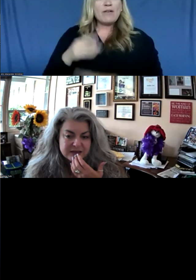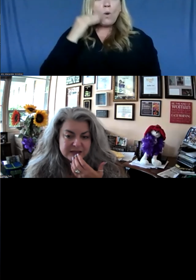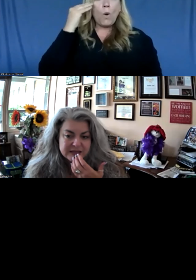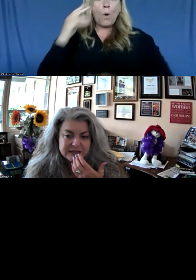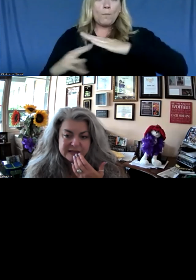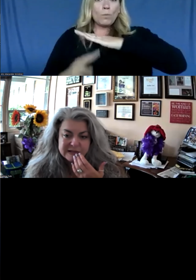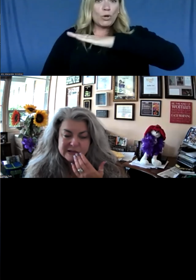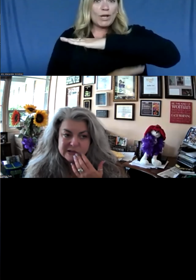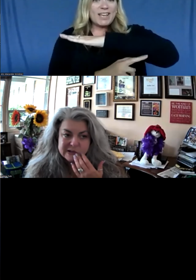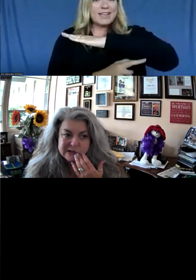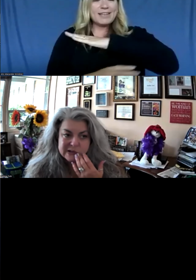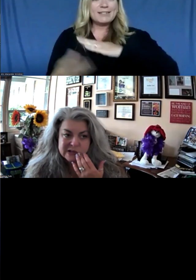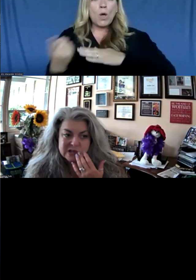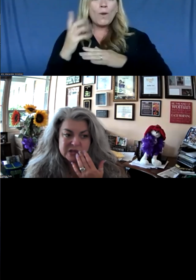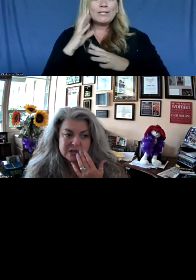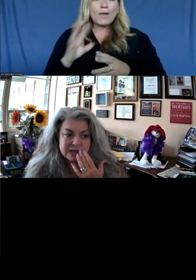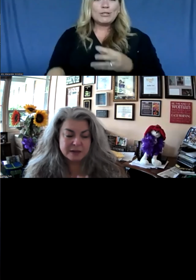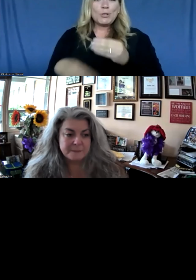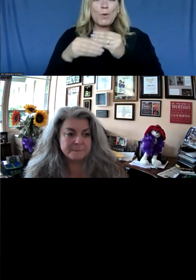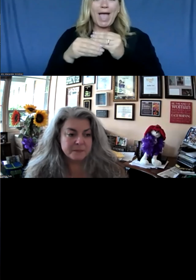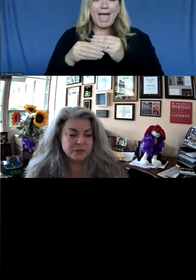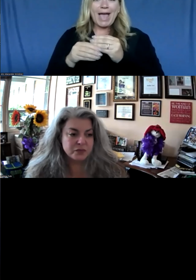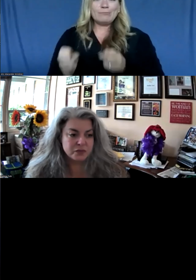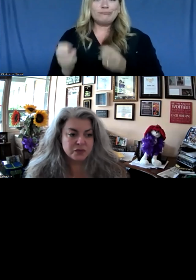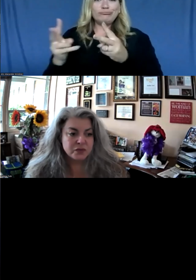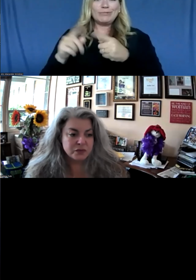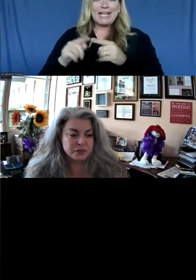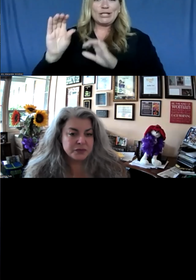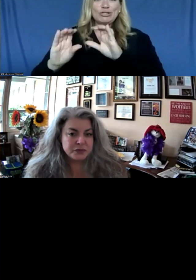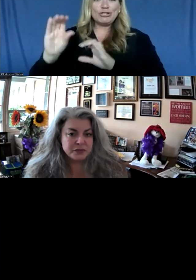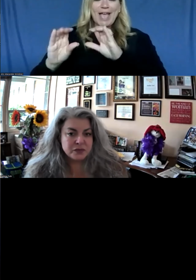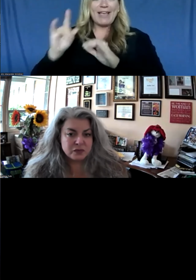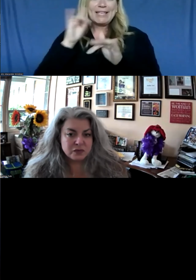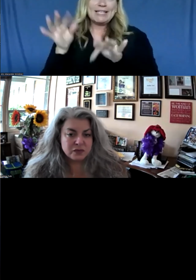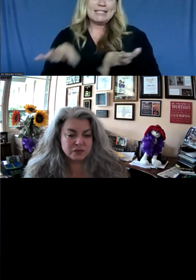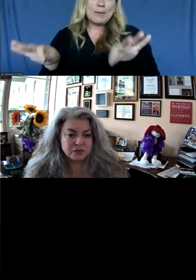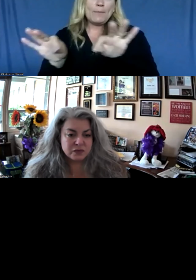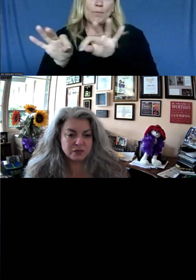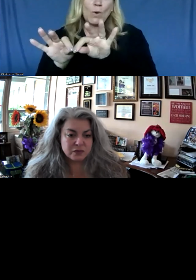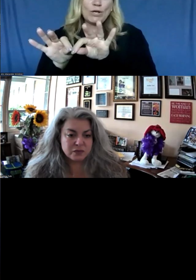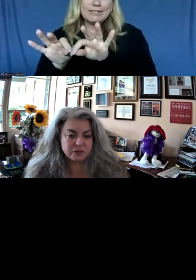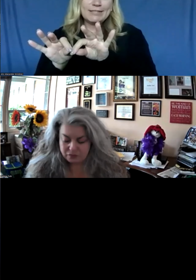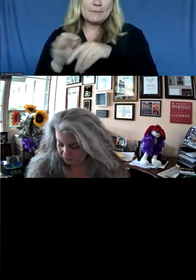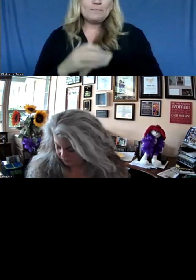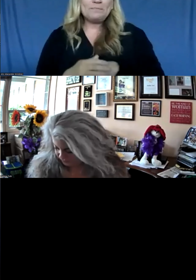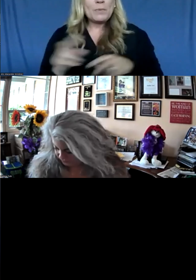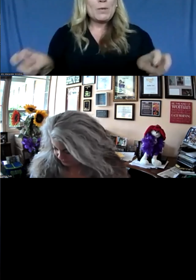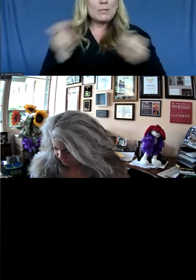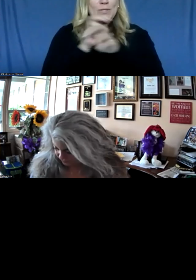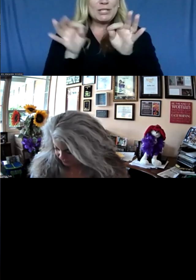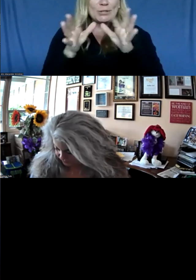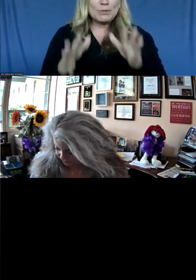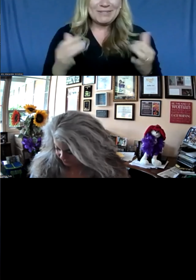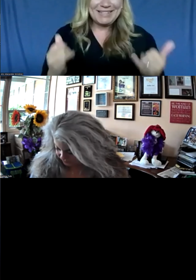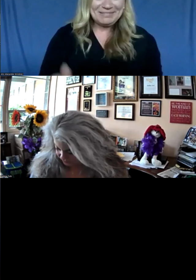to drop this right into the chat and make it a part of the conversation. I think it's an important point. I think it was 2020, Mark, but